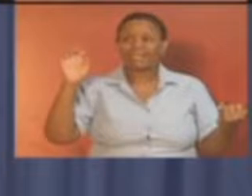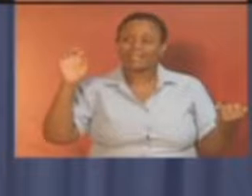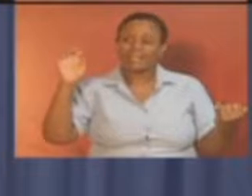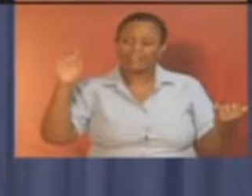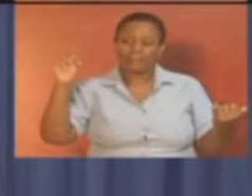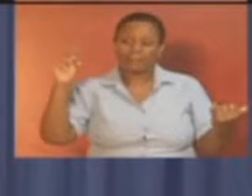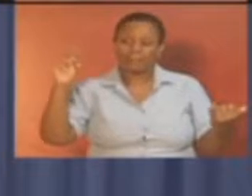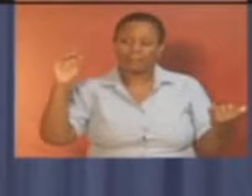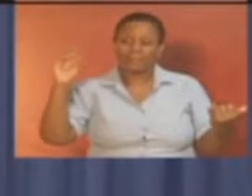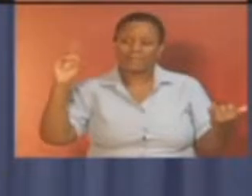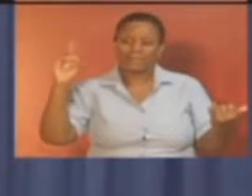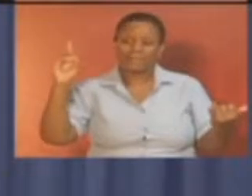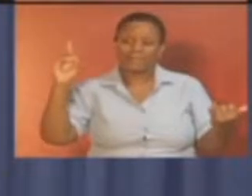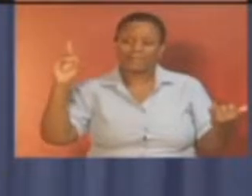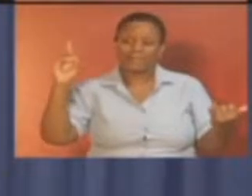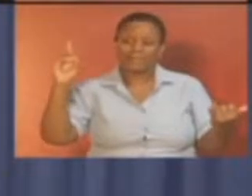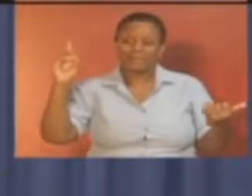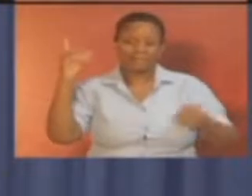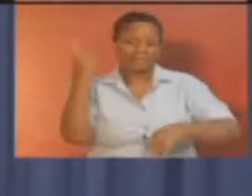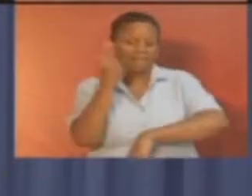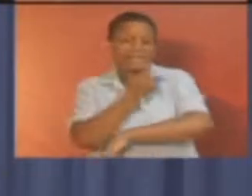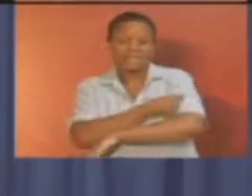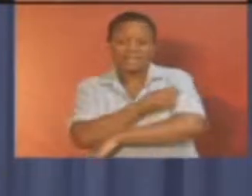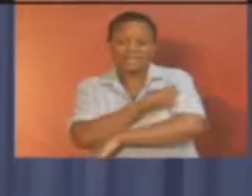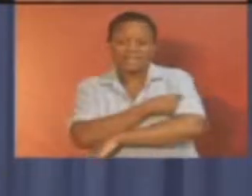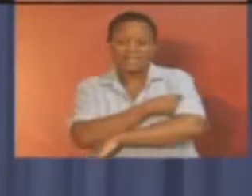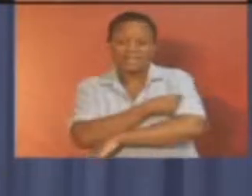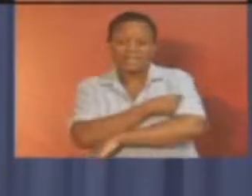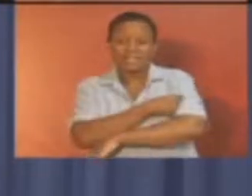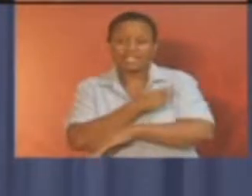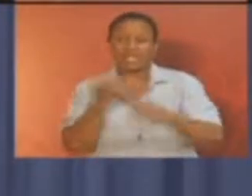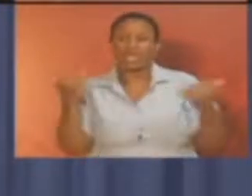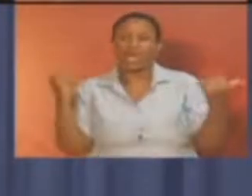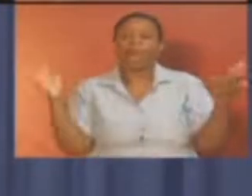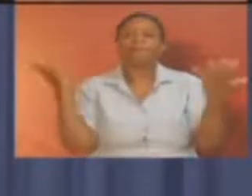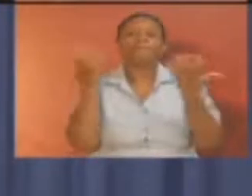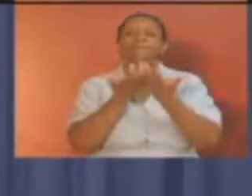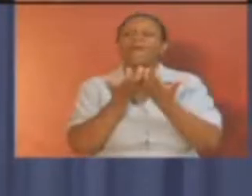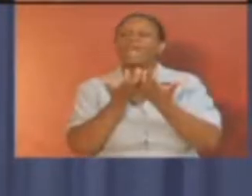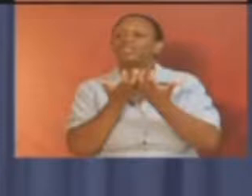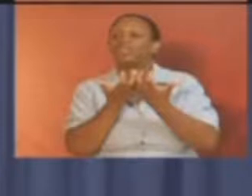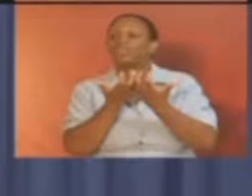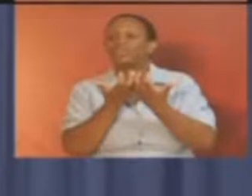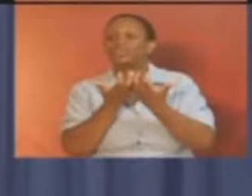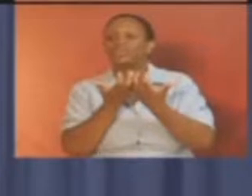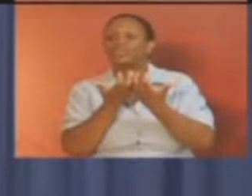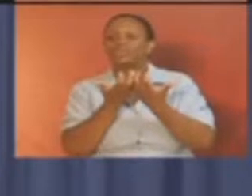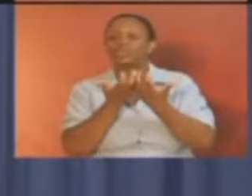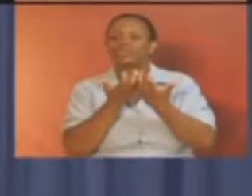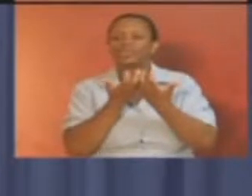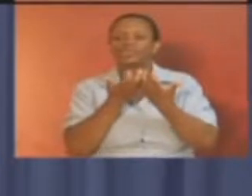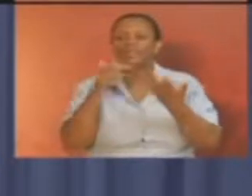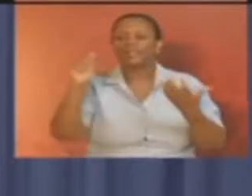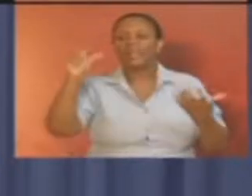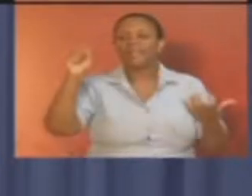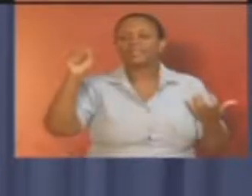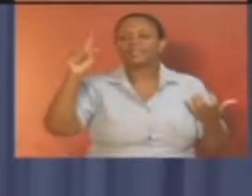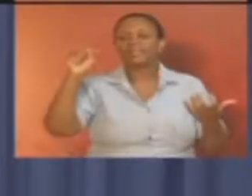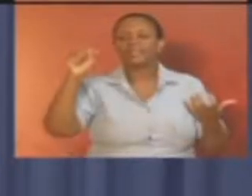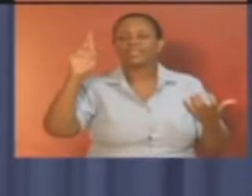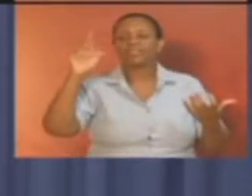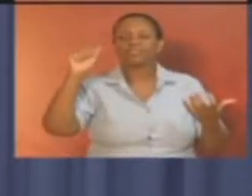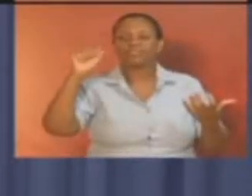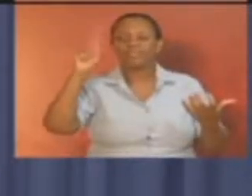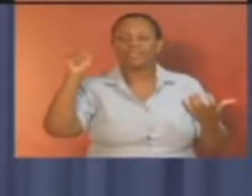use authorization last week, Friday. AstraZeneca, which got it on February 15th,